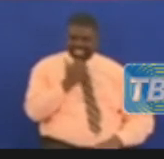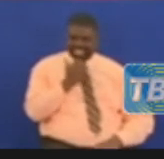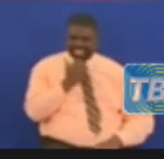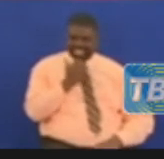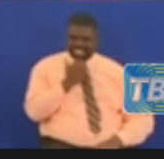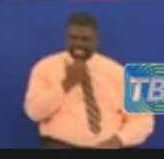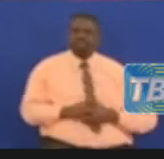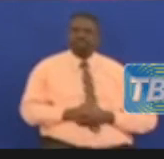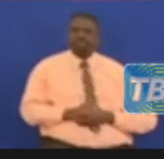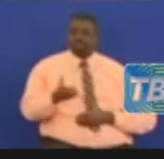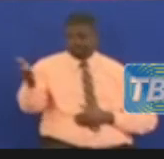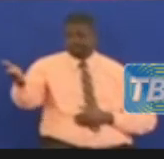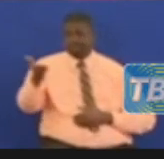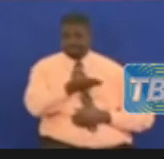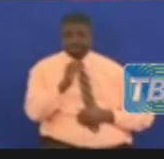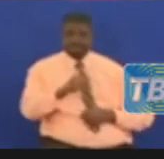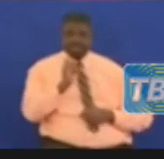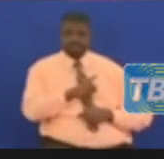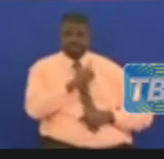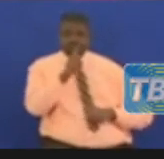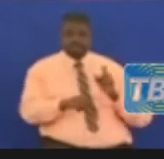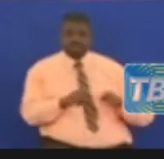Yeah, I think you have heard his question.